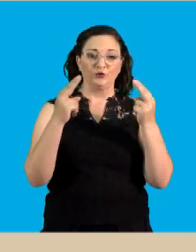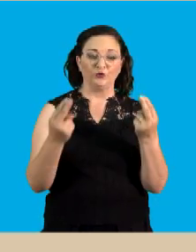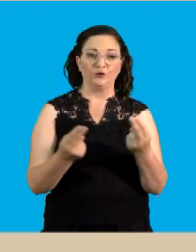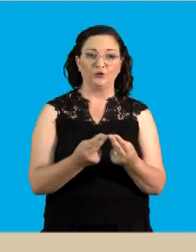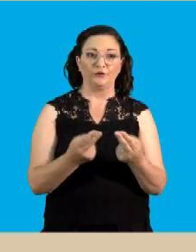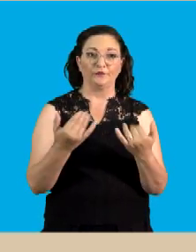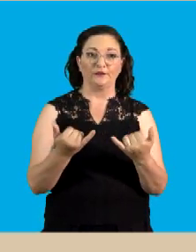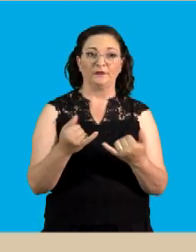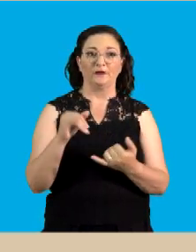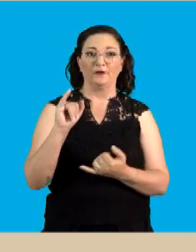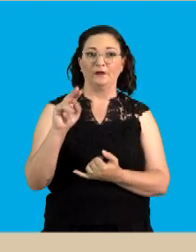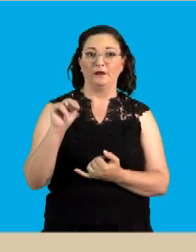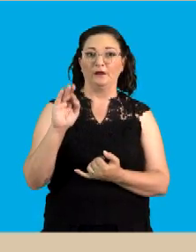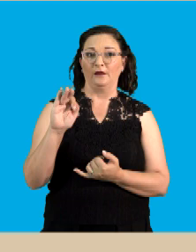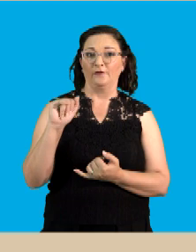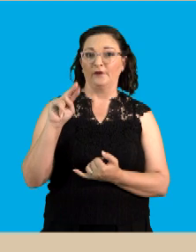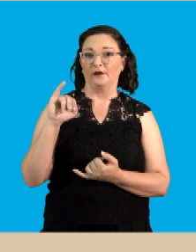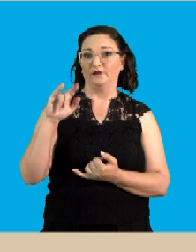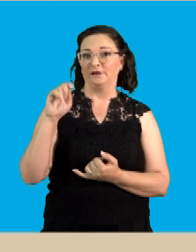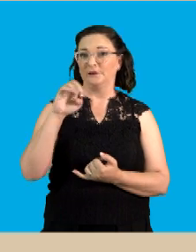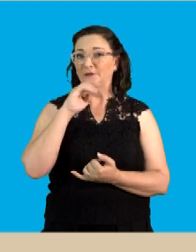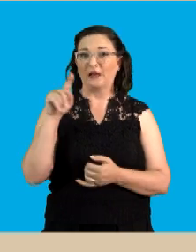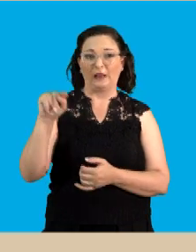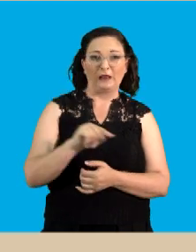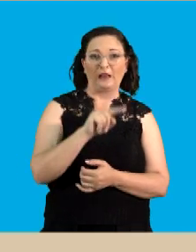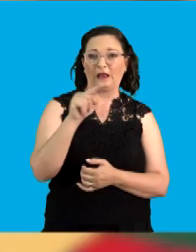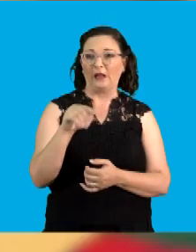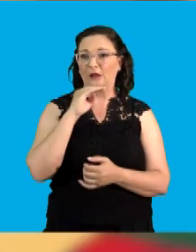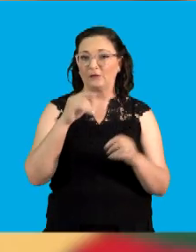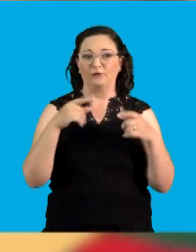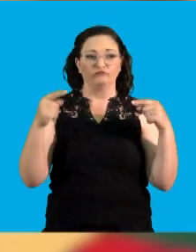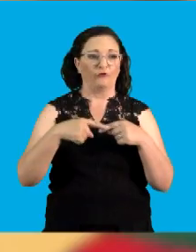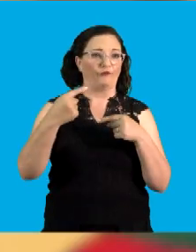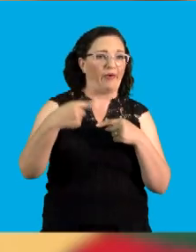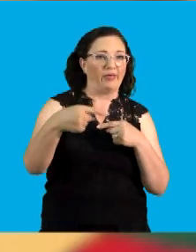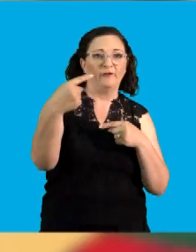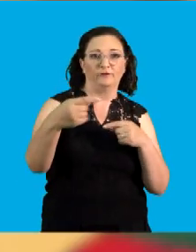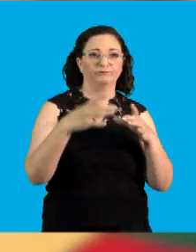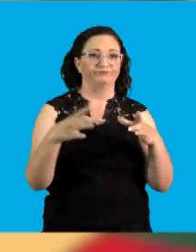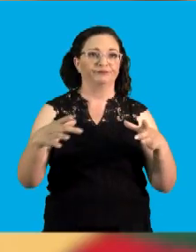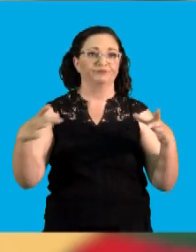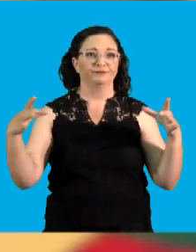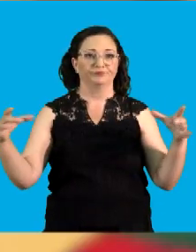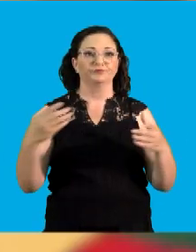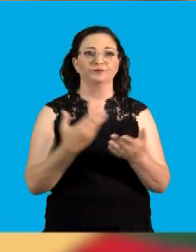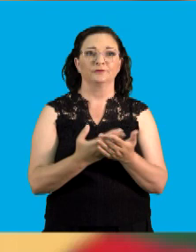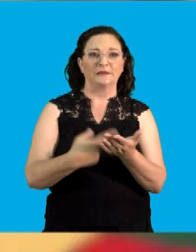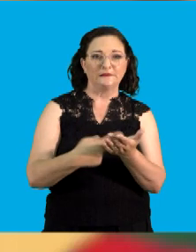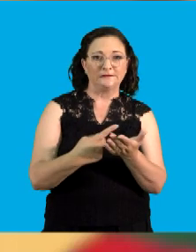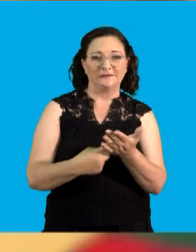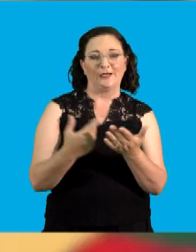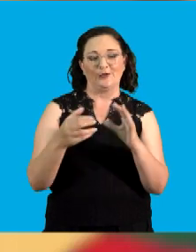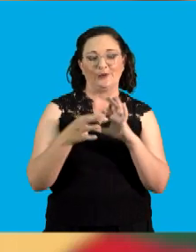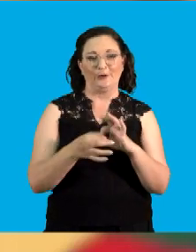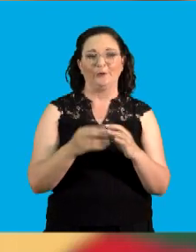universe infinite? Do you really think that it can be infinite? Now, I would like you to discuss these questions with your friends at home.